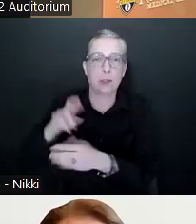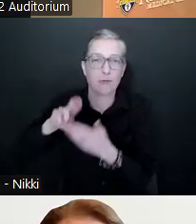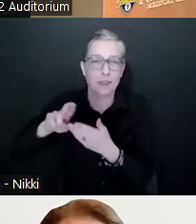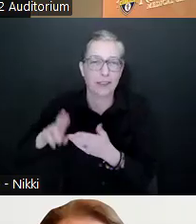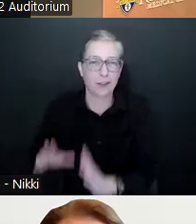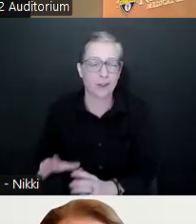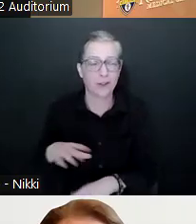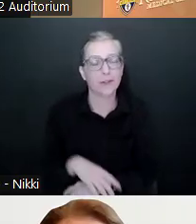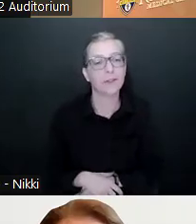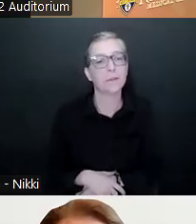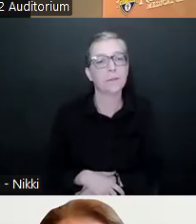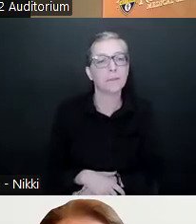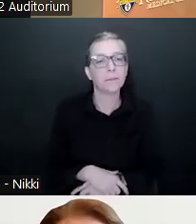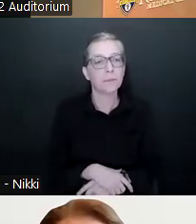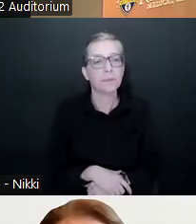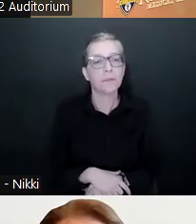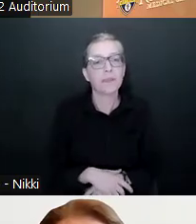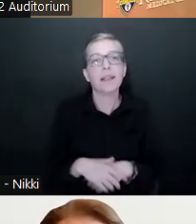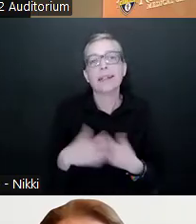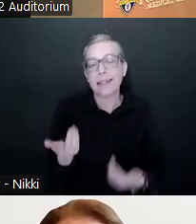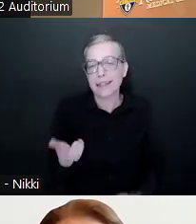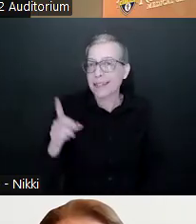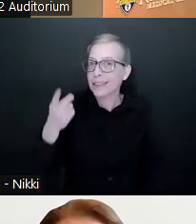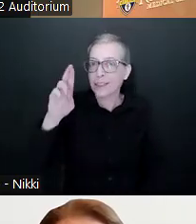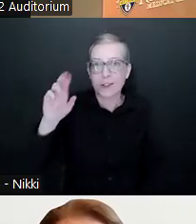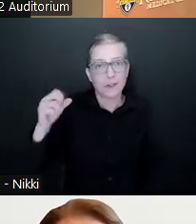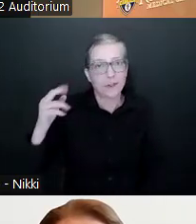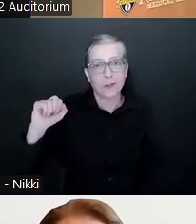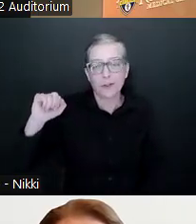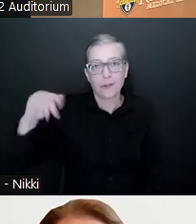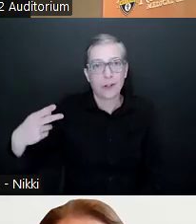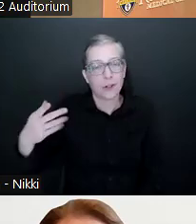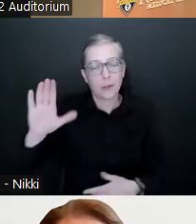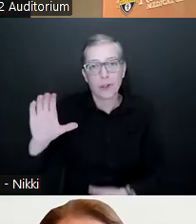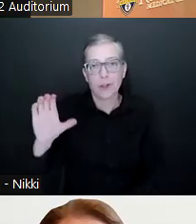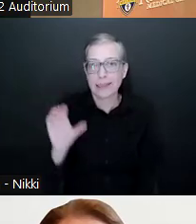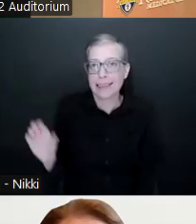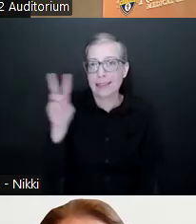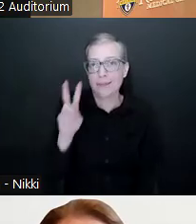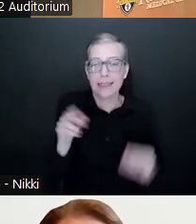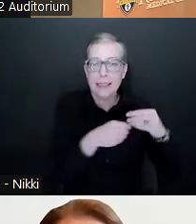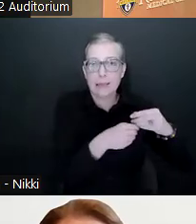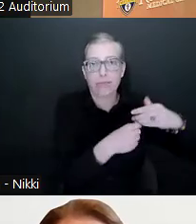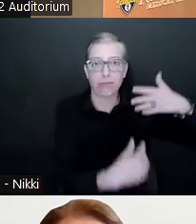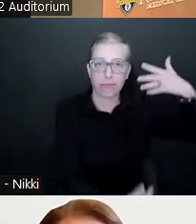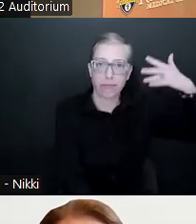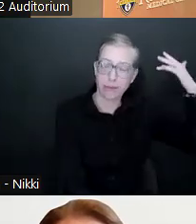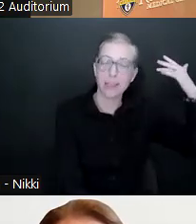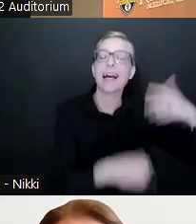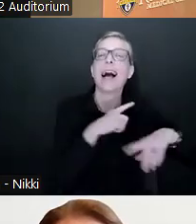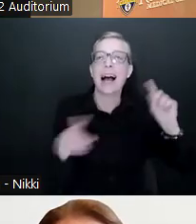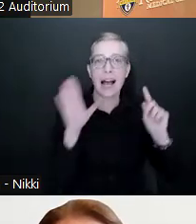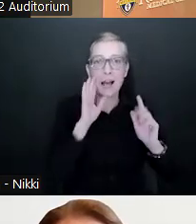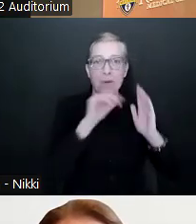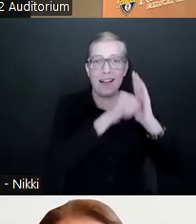the extensive CV of Dr. Sharp, I will just highlight achievements here. Dr. Sharp is